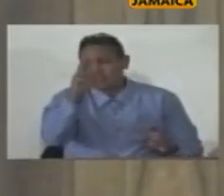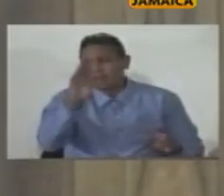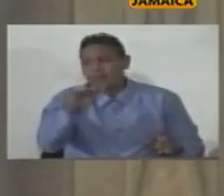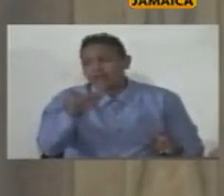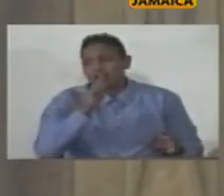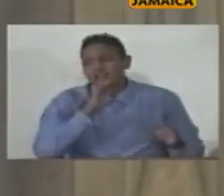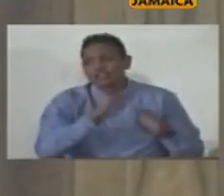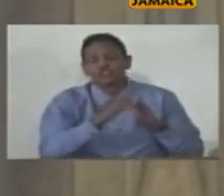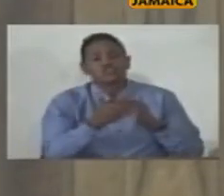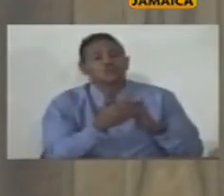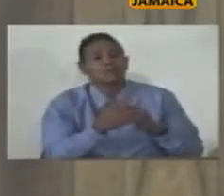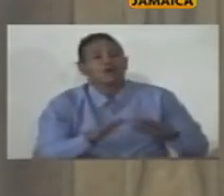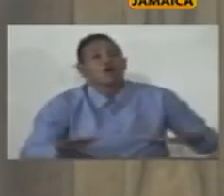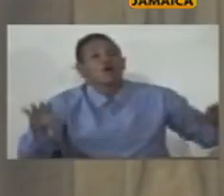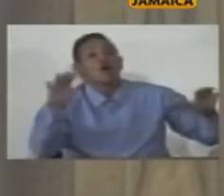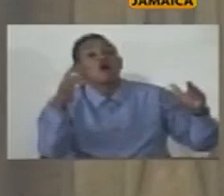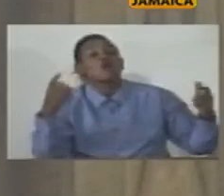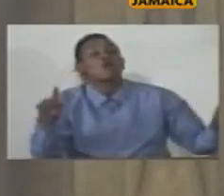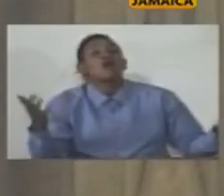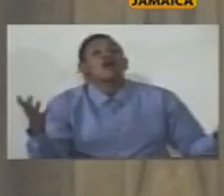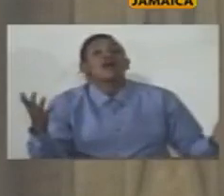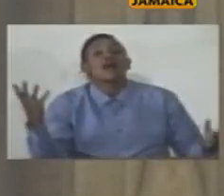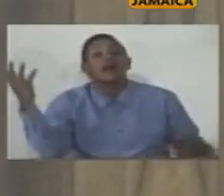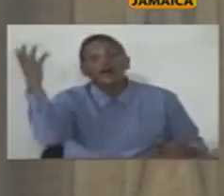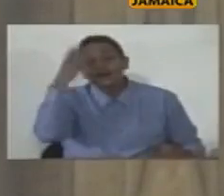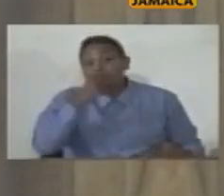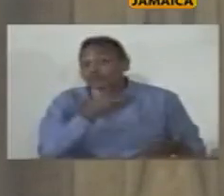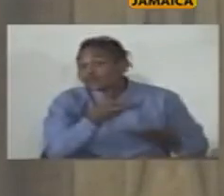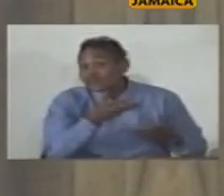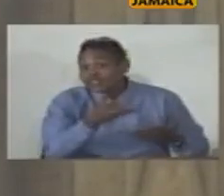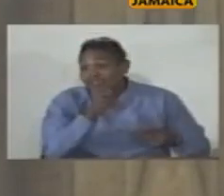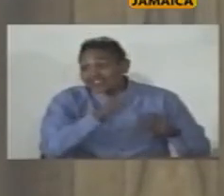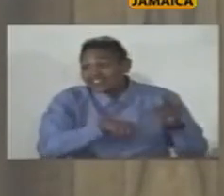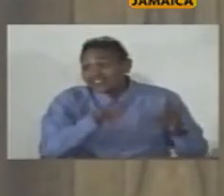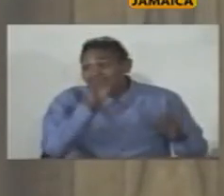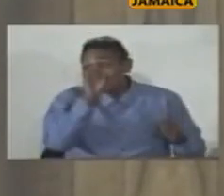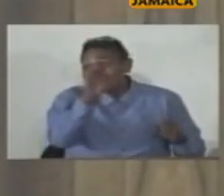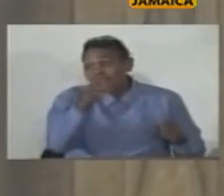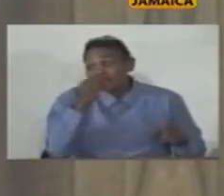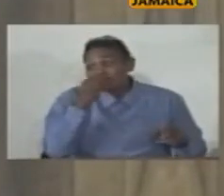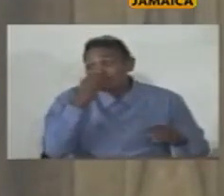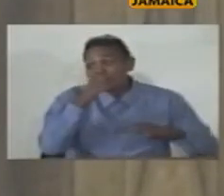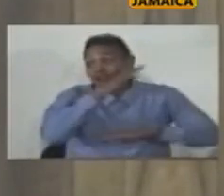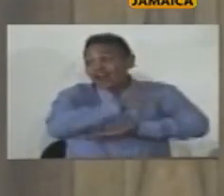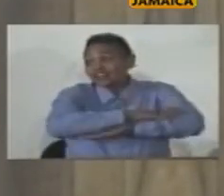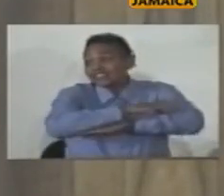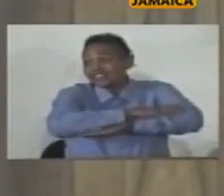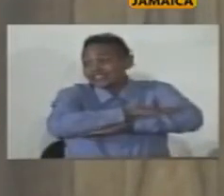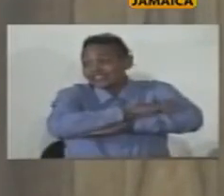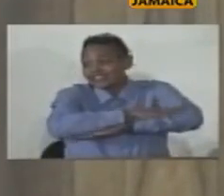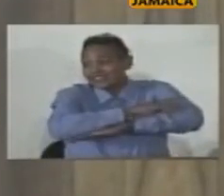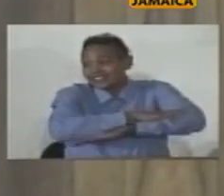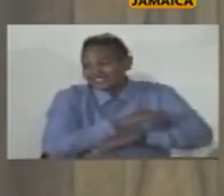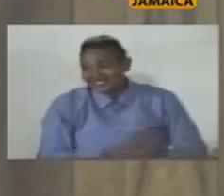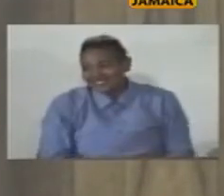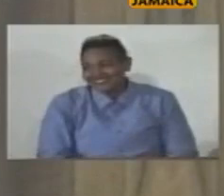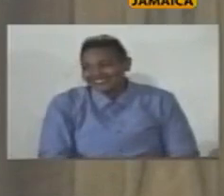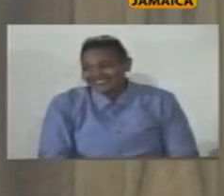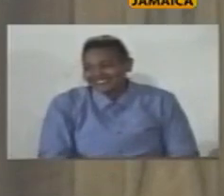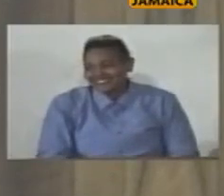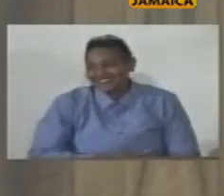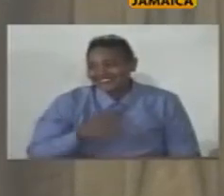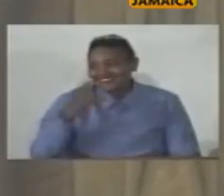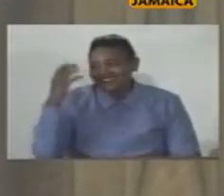by extension. Beautiful speaking can't put food on table. Beautiful speaking